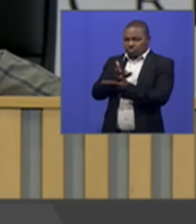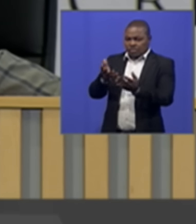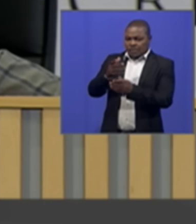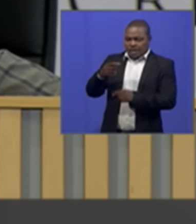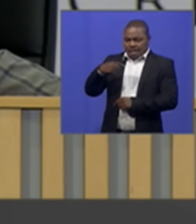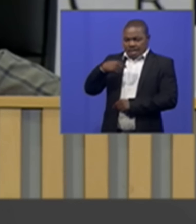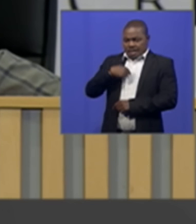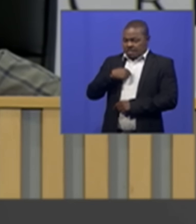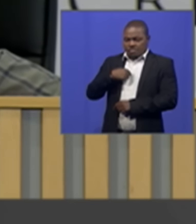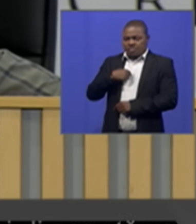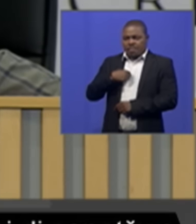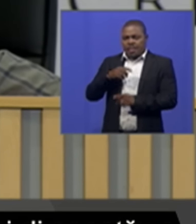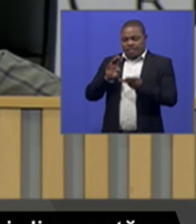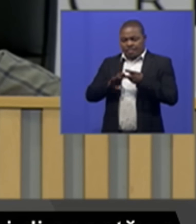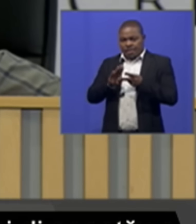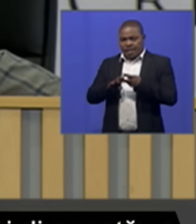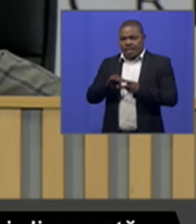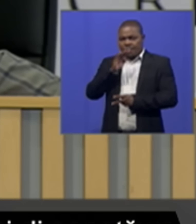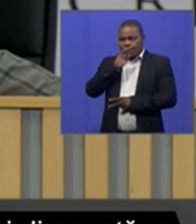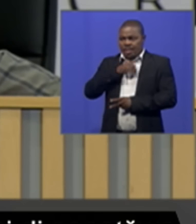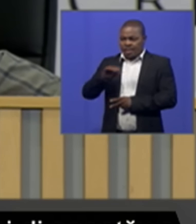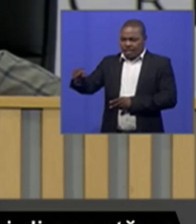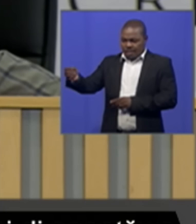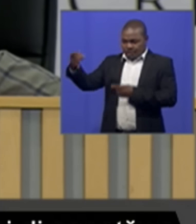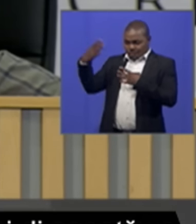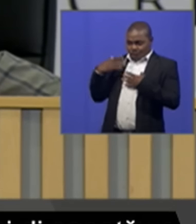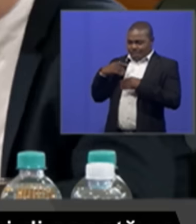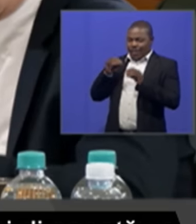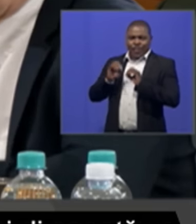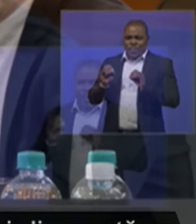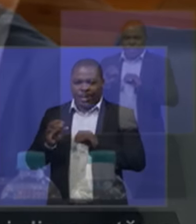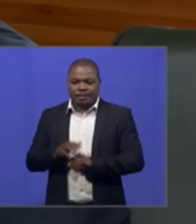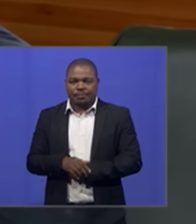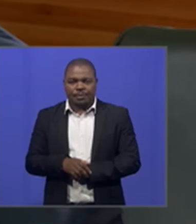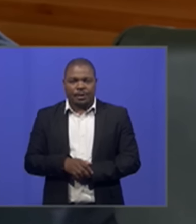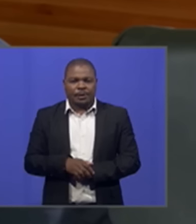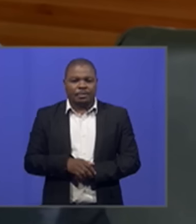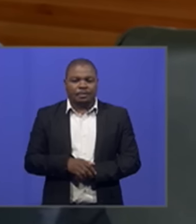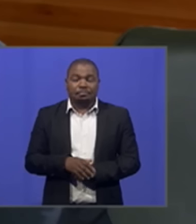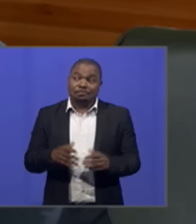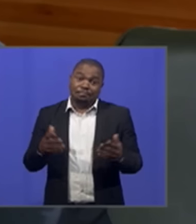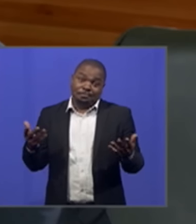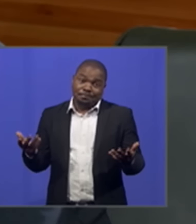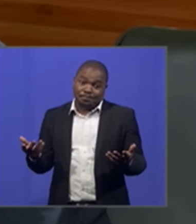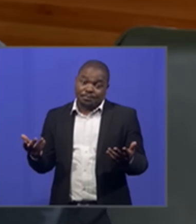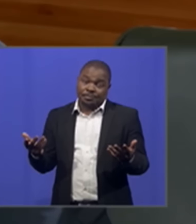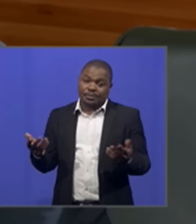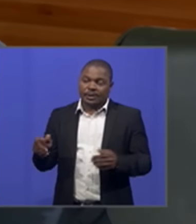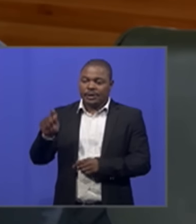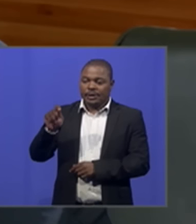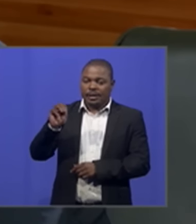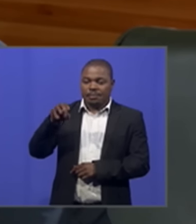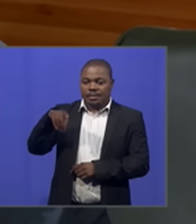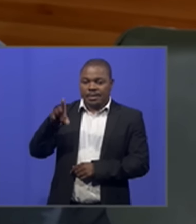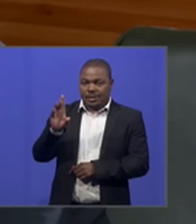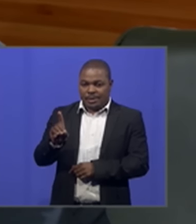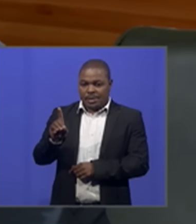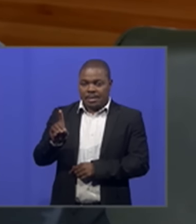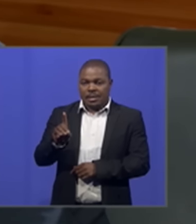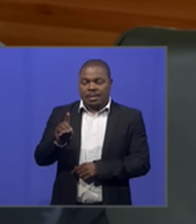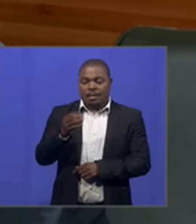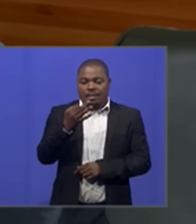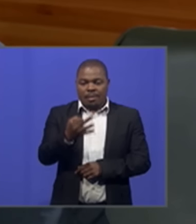me. Secondly, he doesn't even forward me that message at all. And lo and behold, TMPD 3 does get